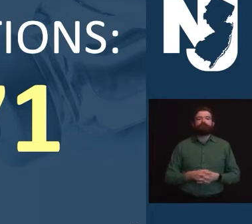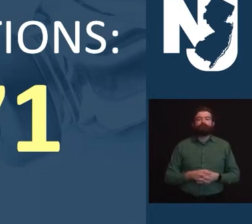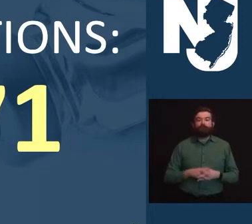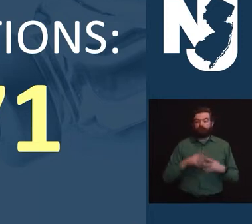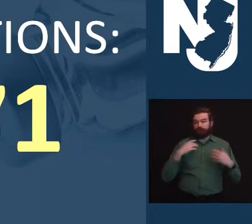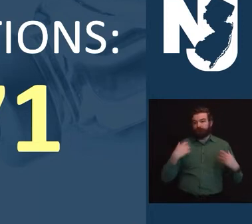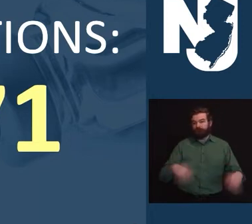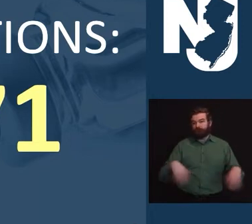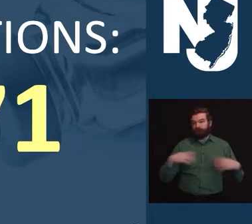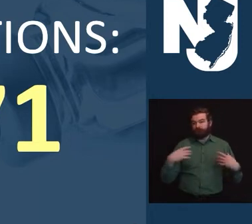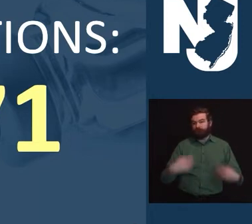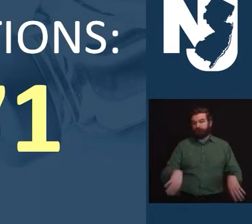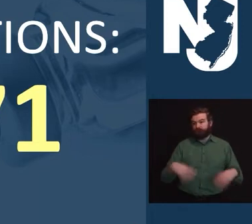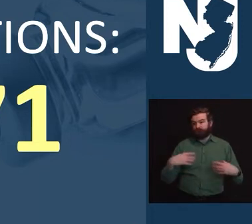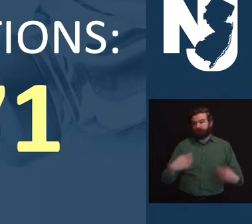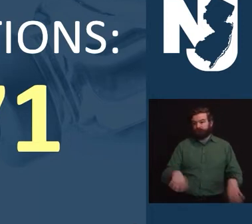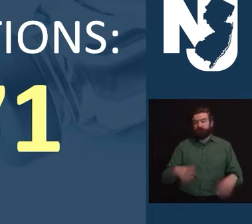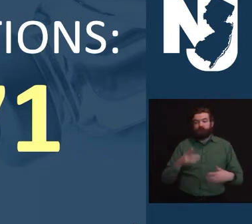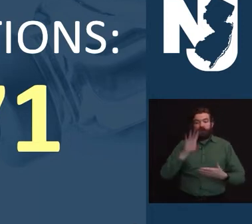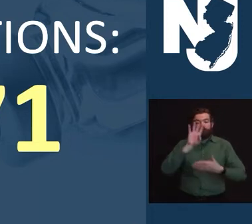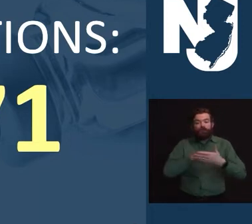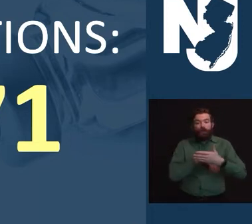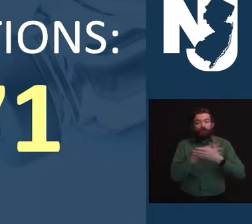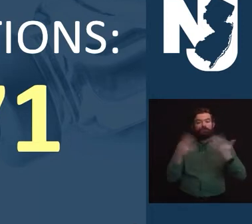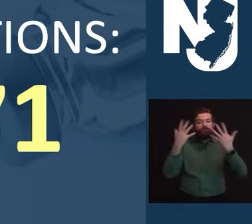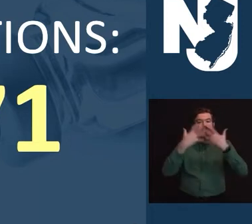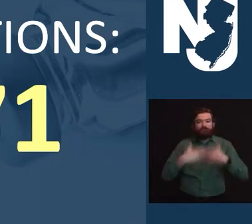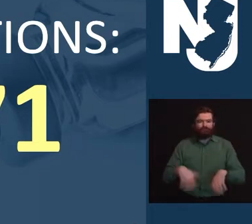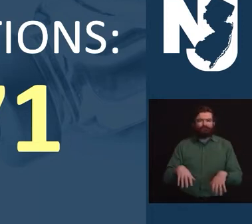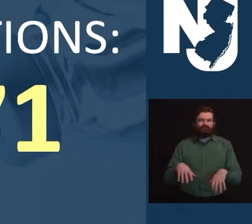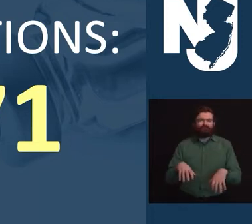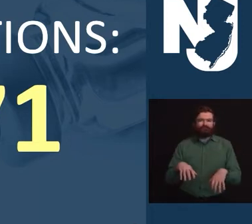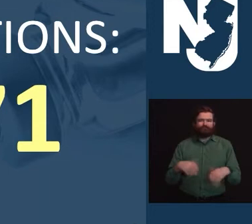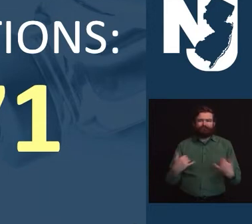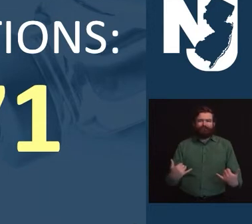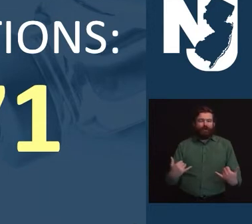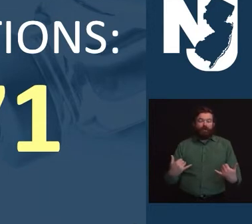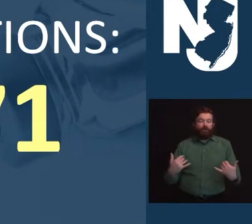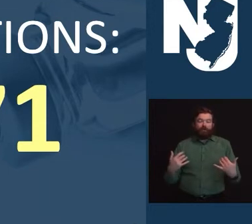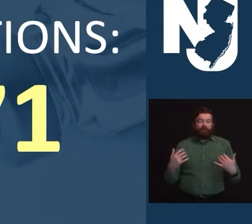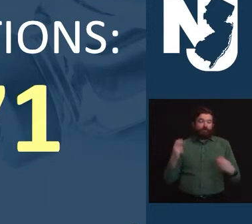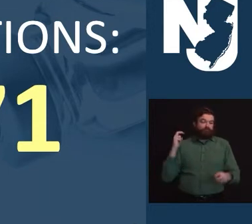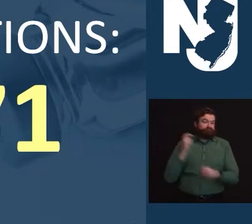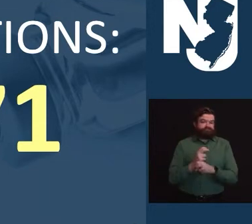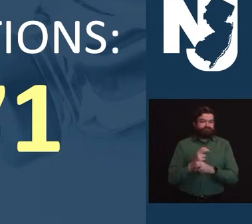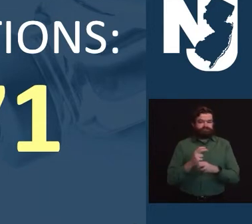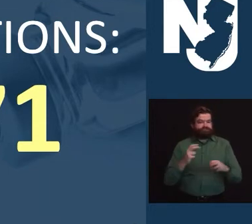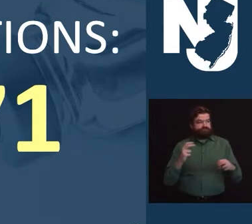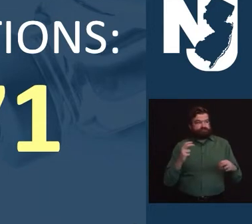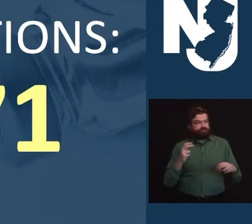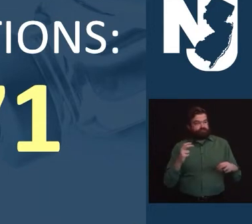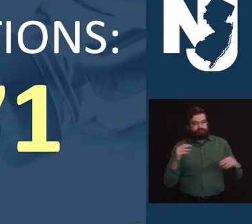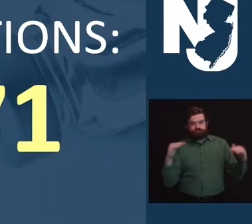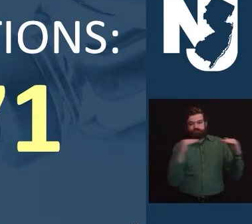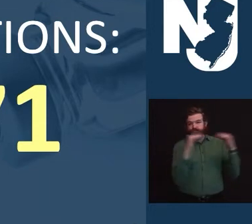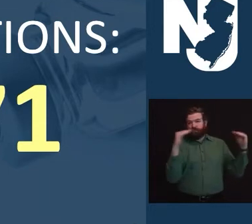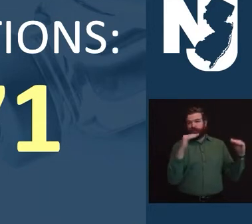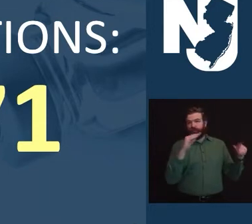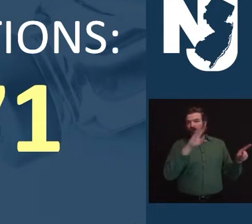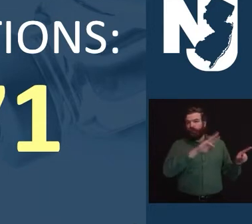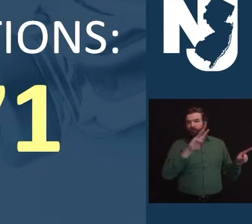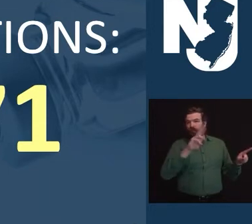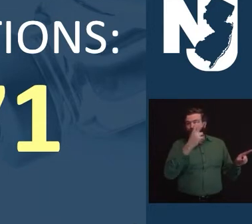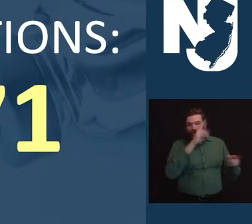ever. We are also aware of a technical issue on the New Jersey vaccine scheduling system platform that caused